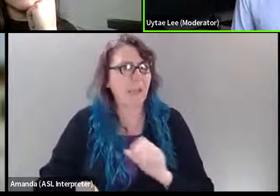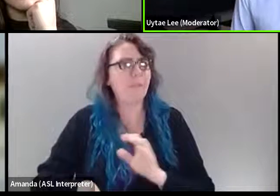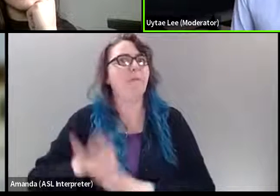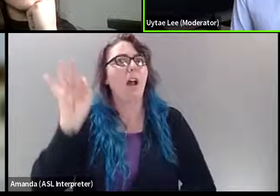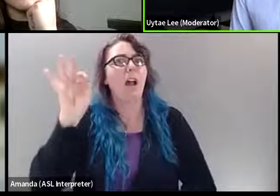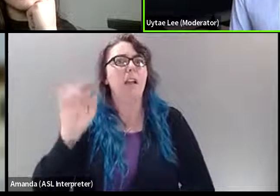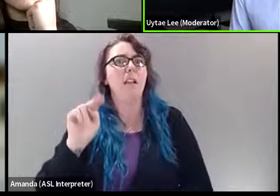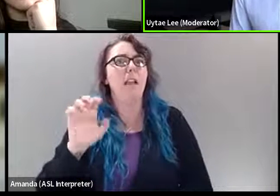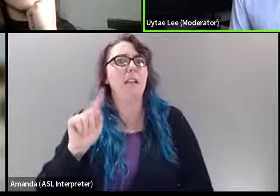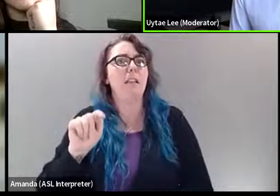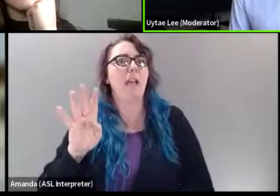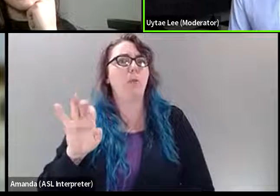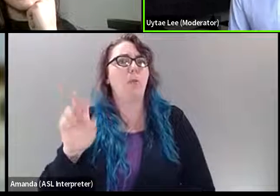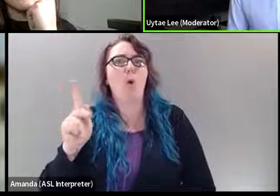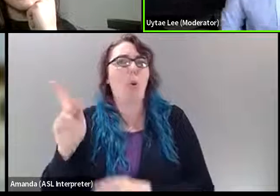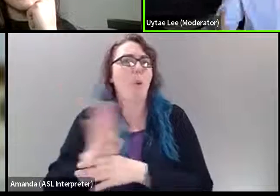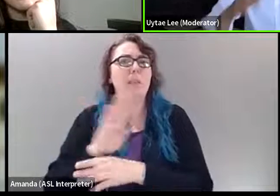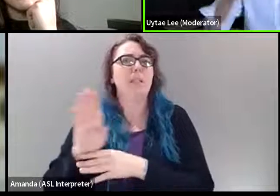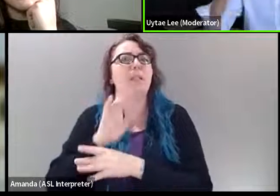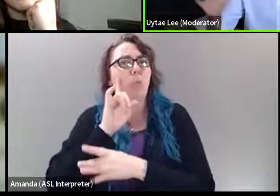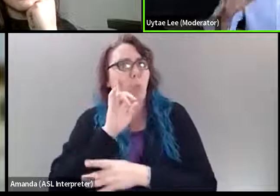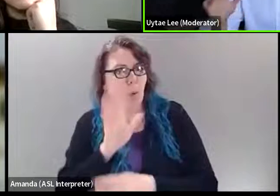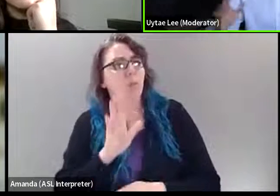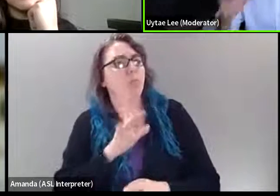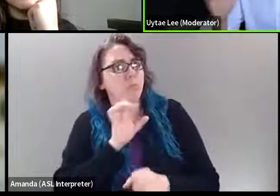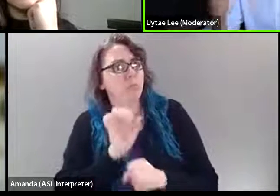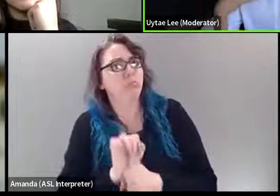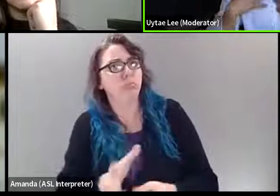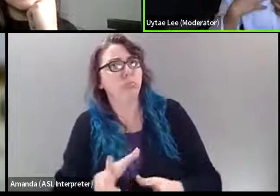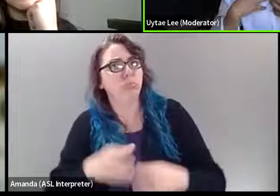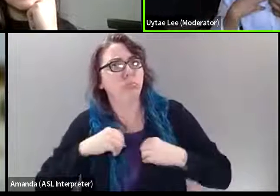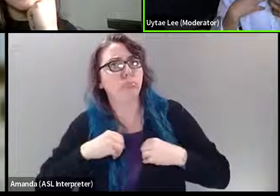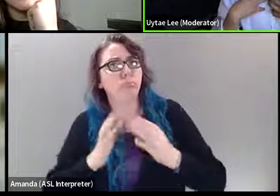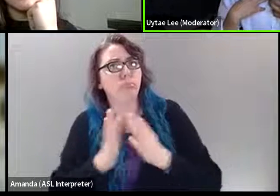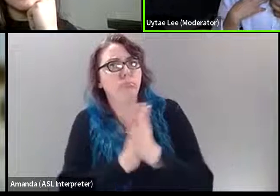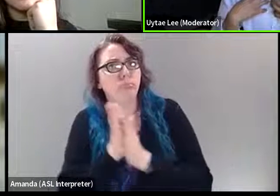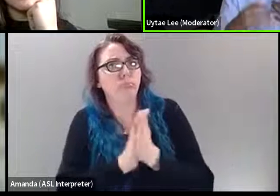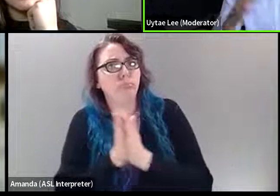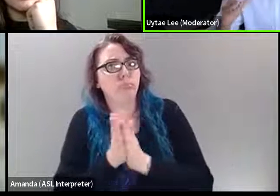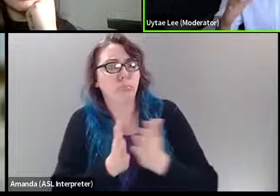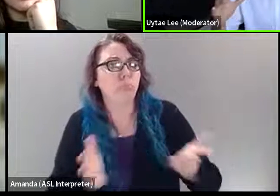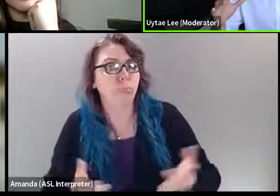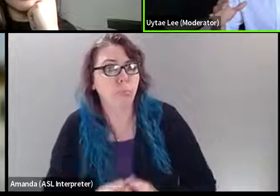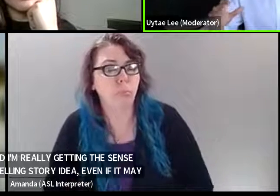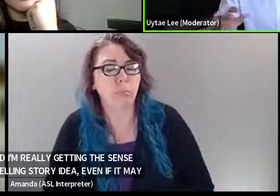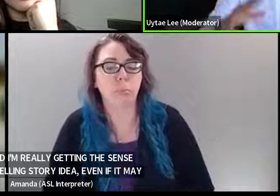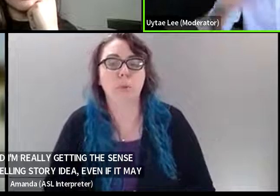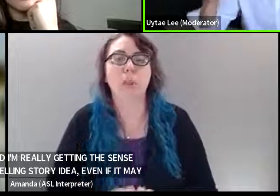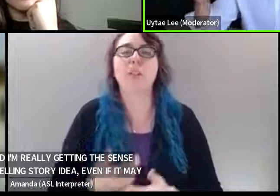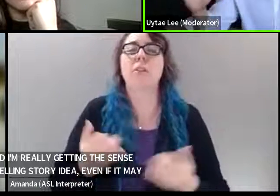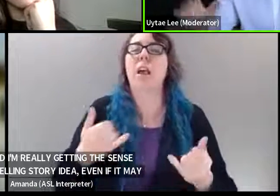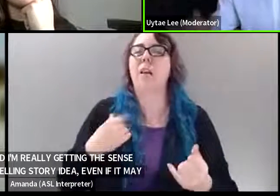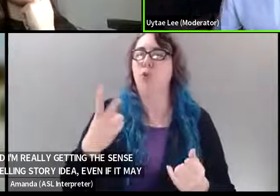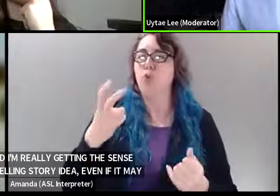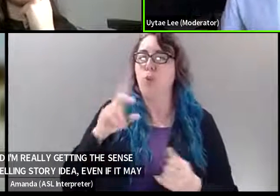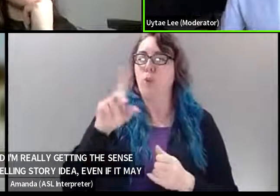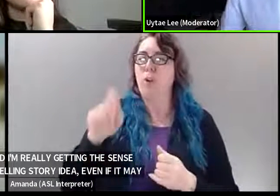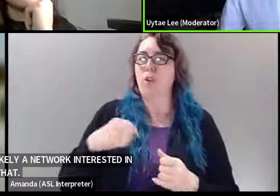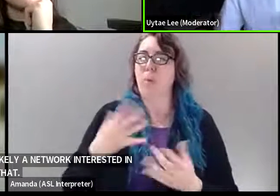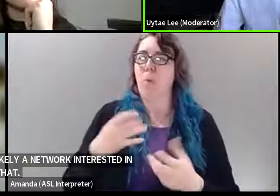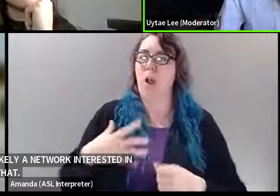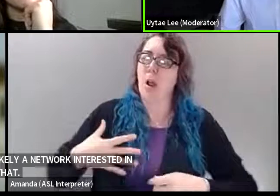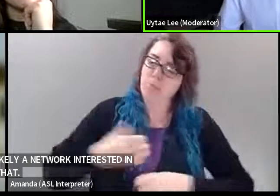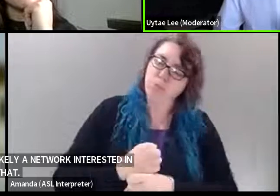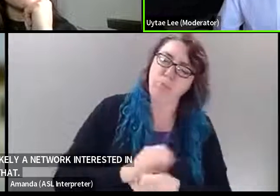we want to leave plenty of room for audience questions. So I'm going to kind of consolidate the last two questions I have on my end into one sort of beefy question, but